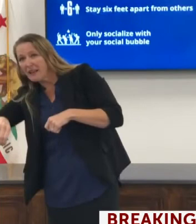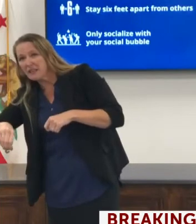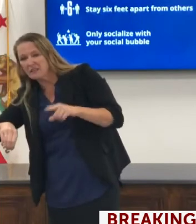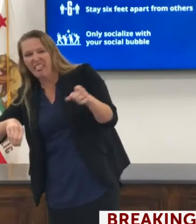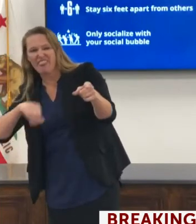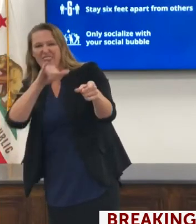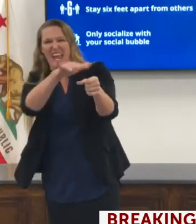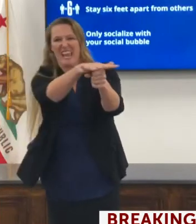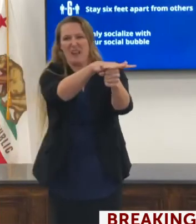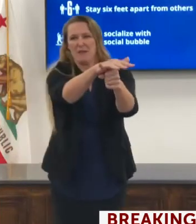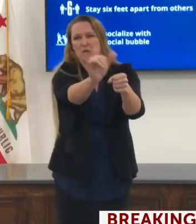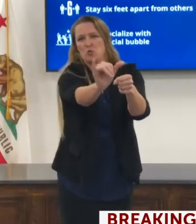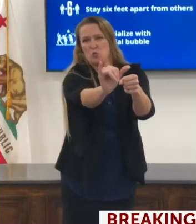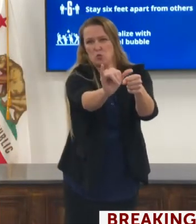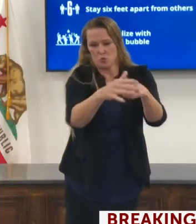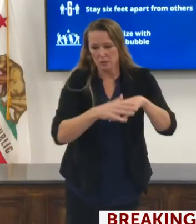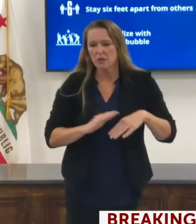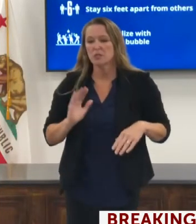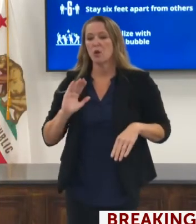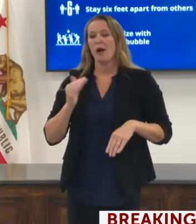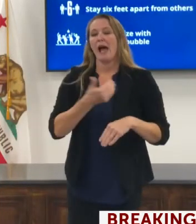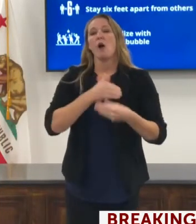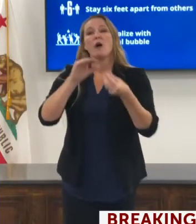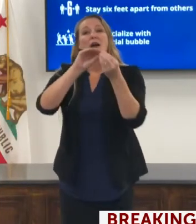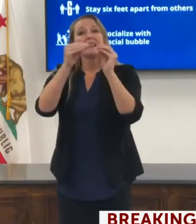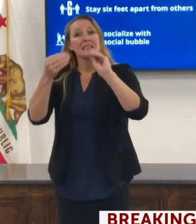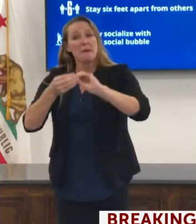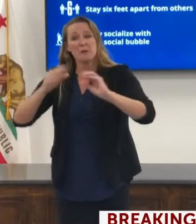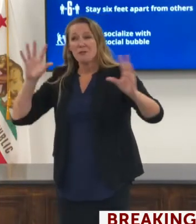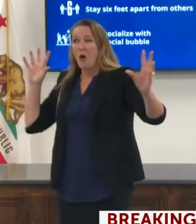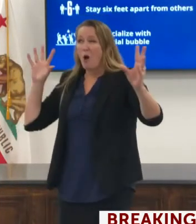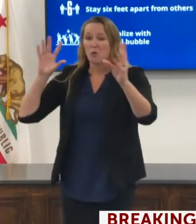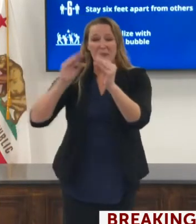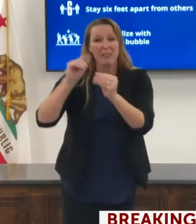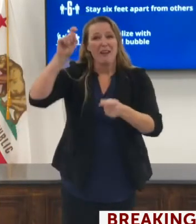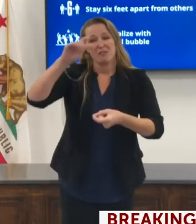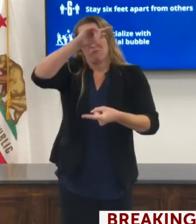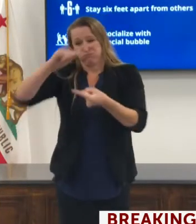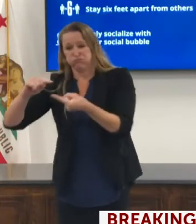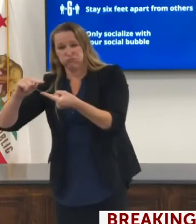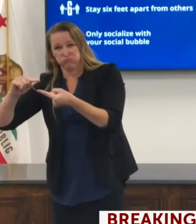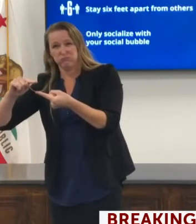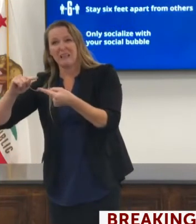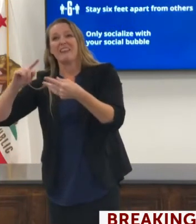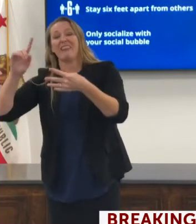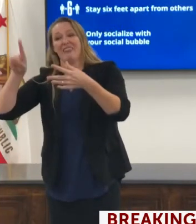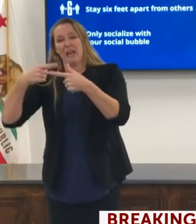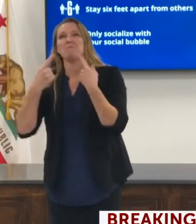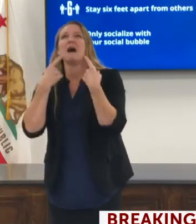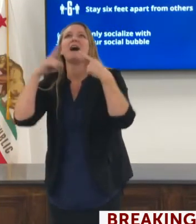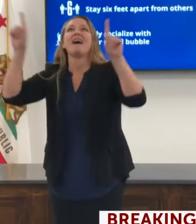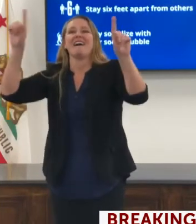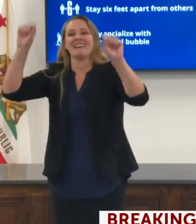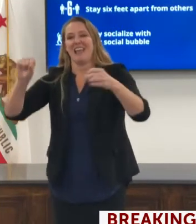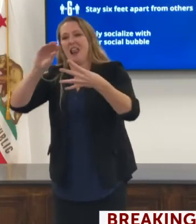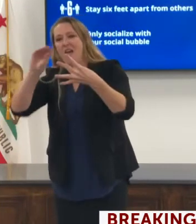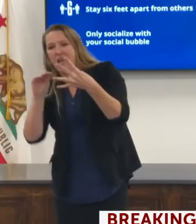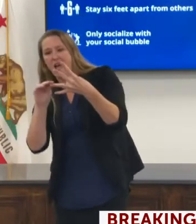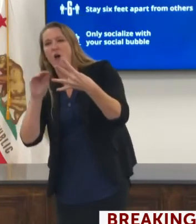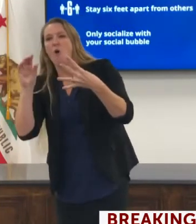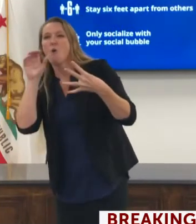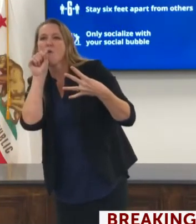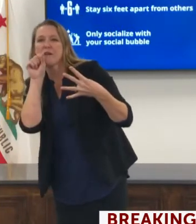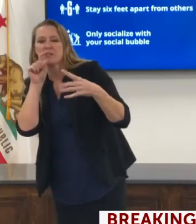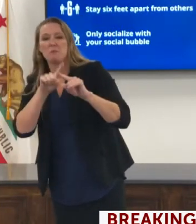count needs to come down to a level that we can move forward into orange. But also, we now are keeping an eye on